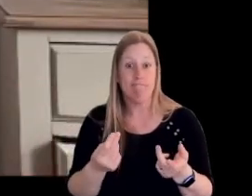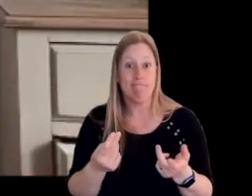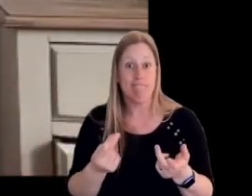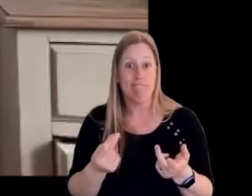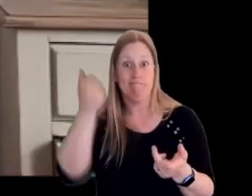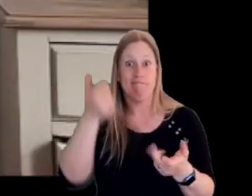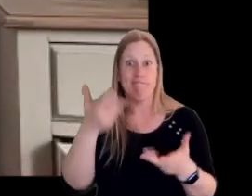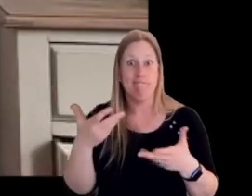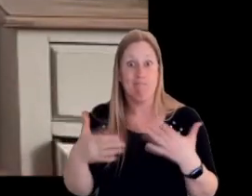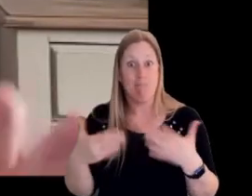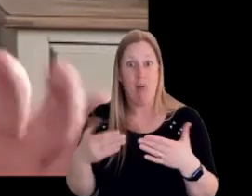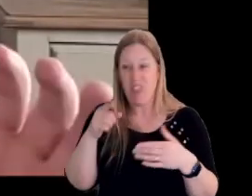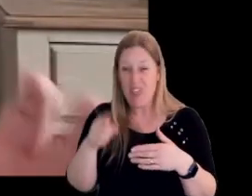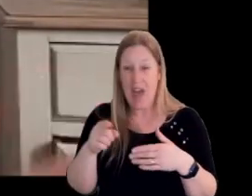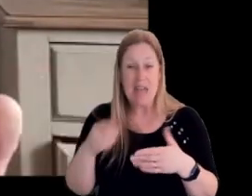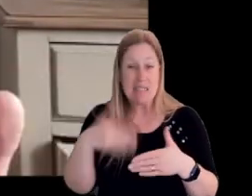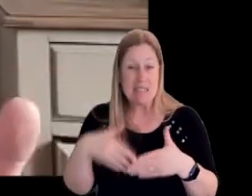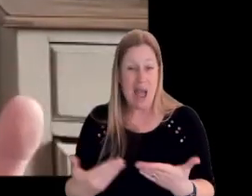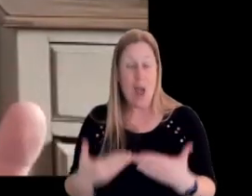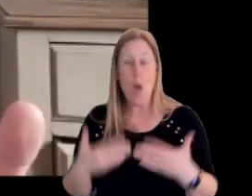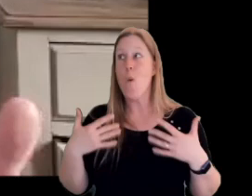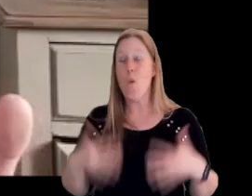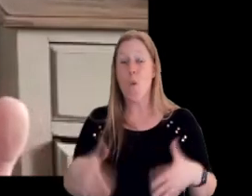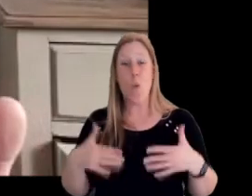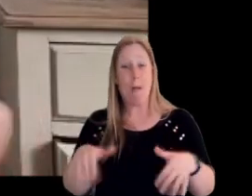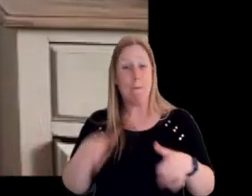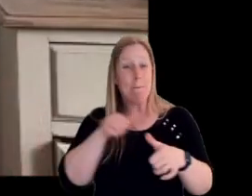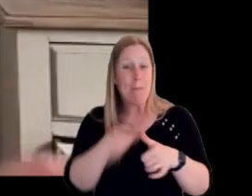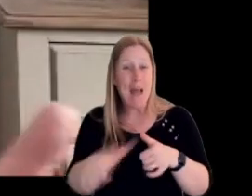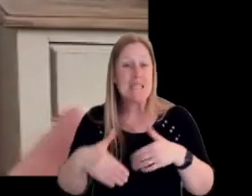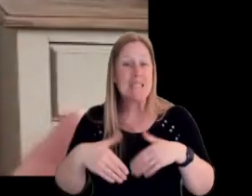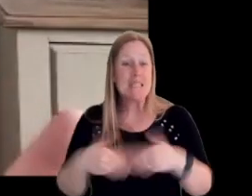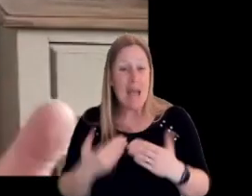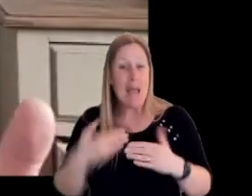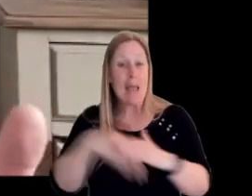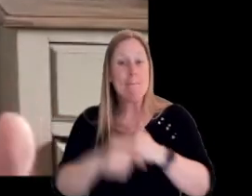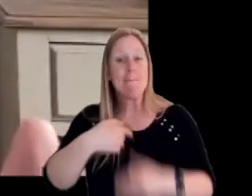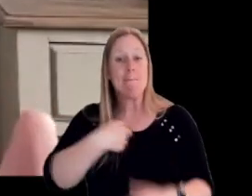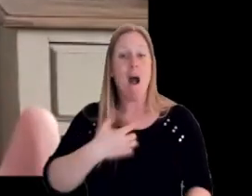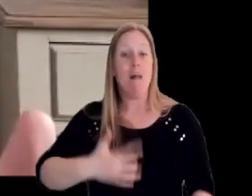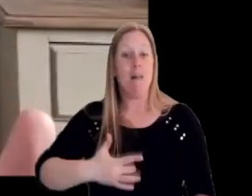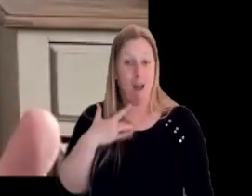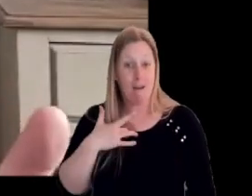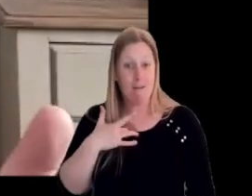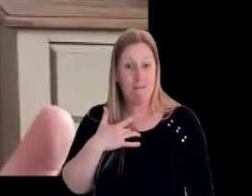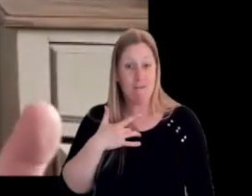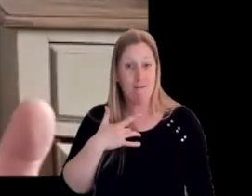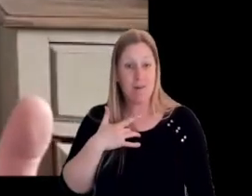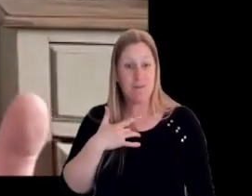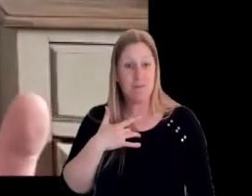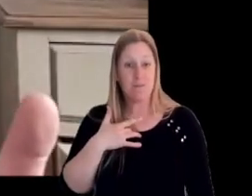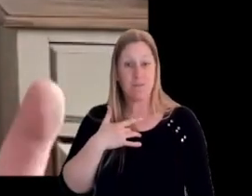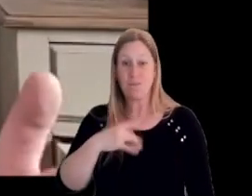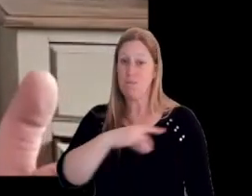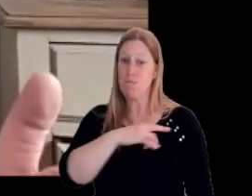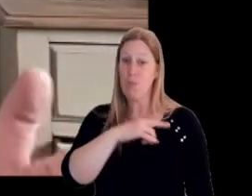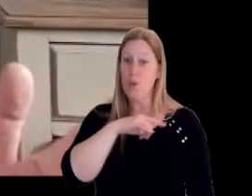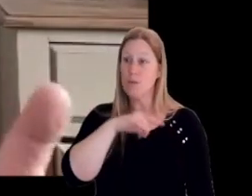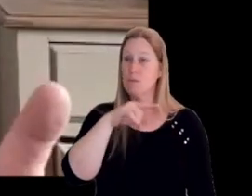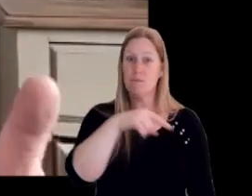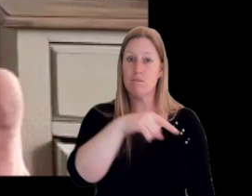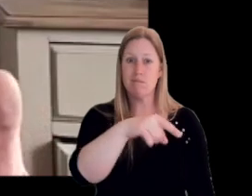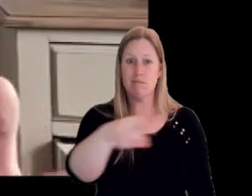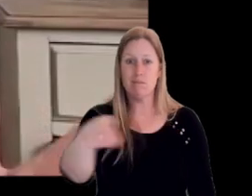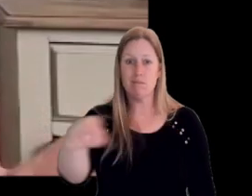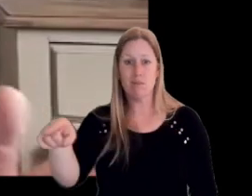the best day in my life, if not the best day of my life, because I had